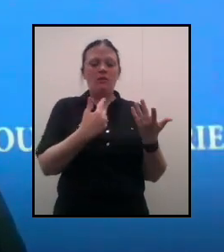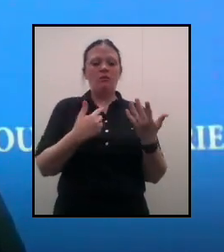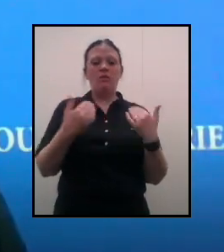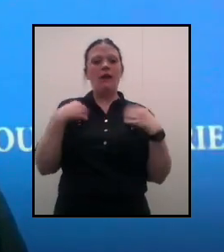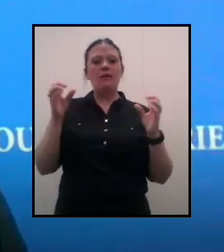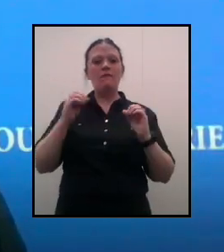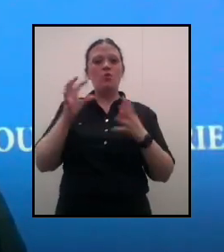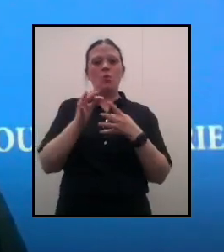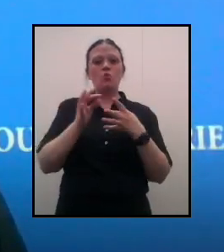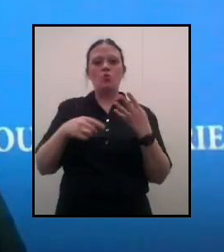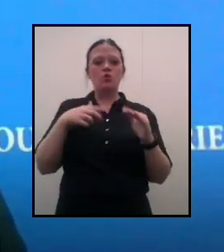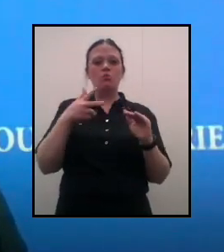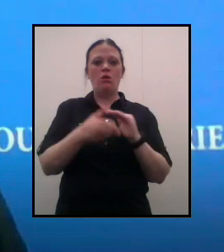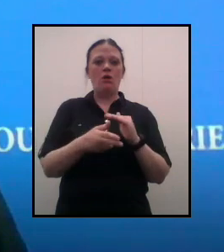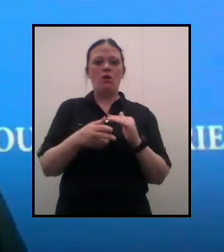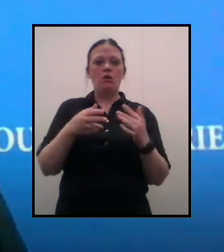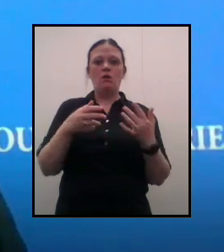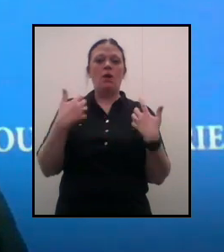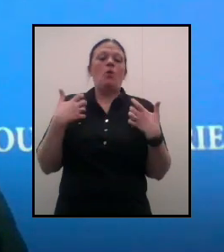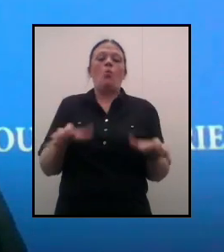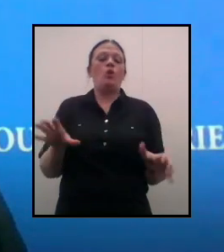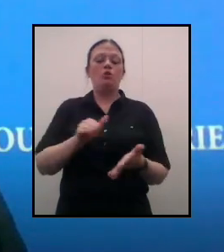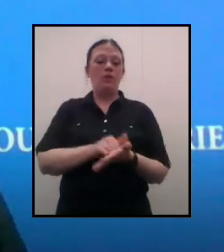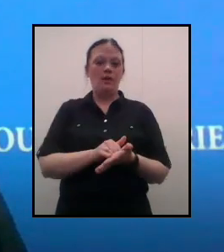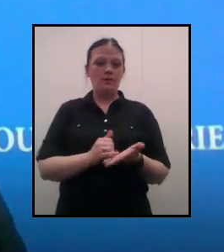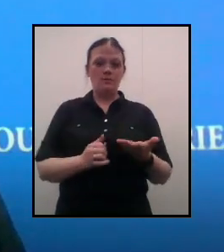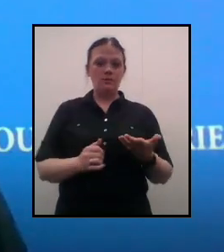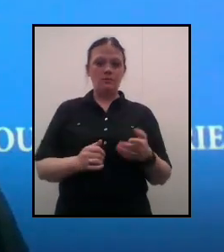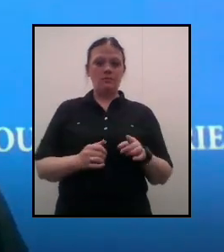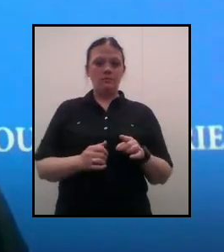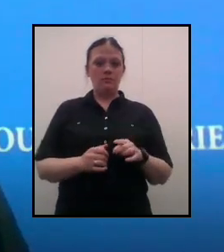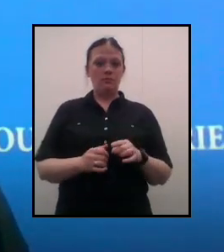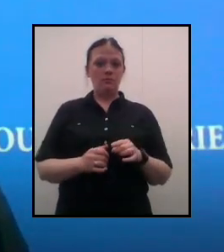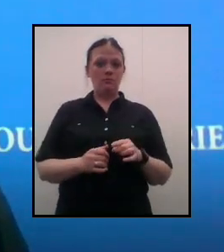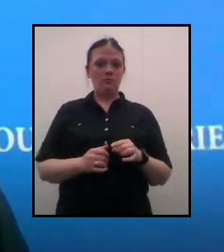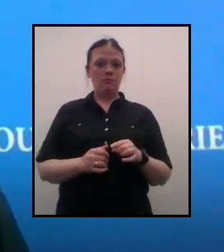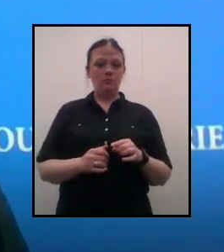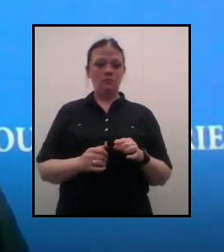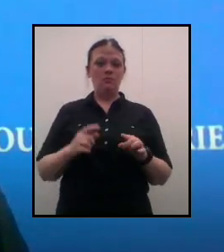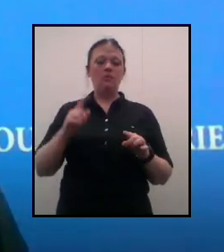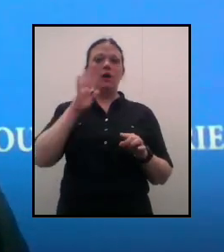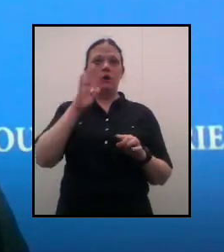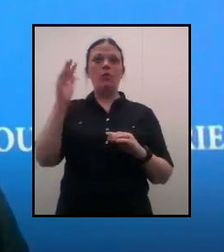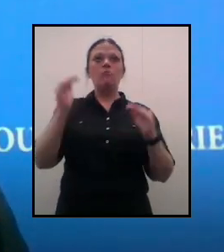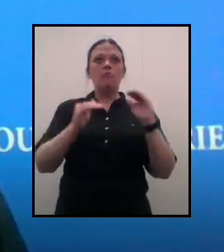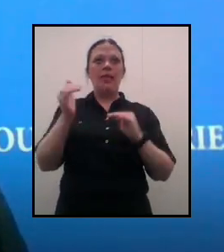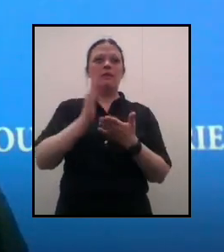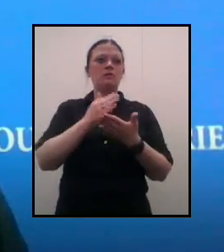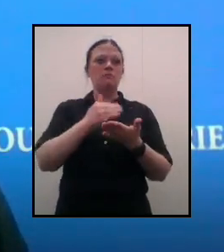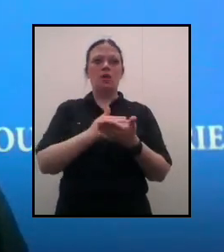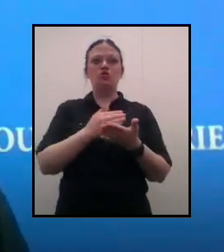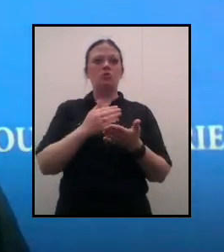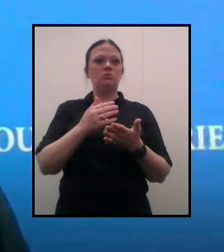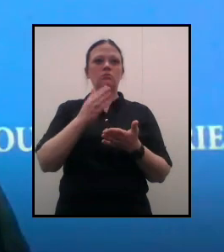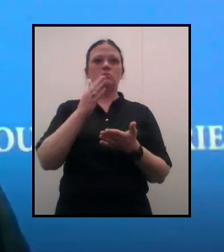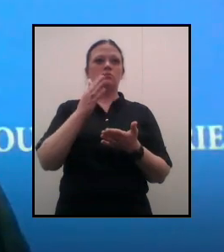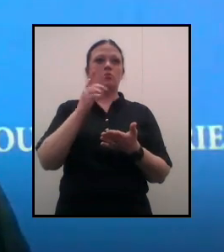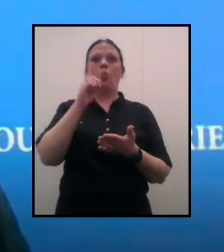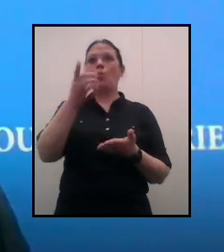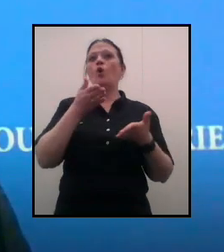to cut. And it's not something I want to do, but I'm going to balance the budget one way or another.